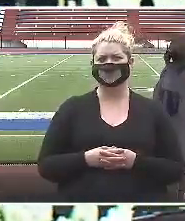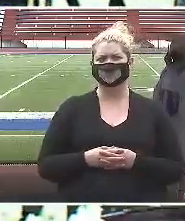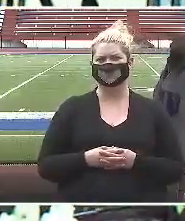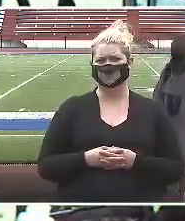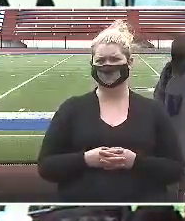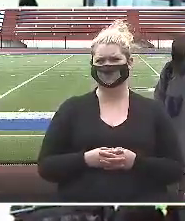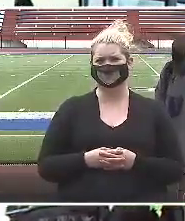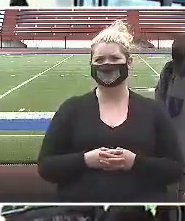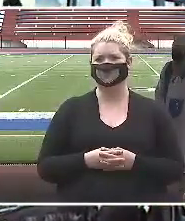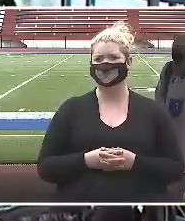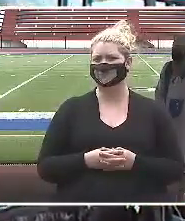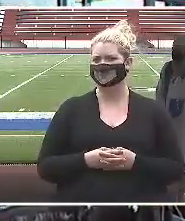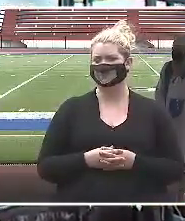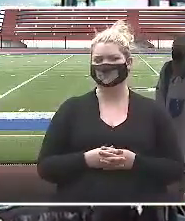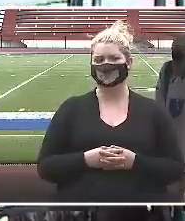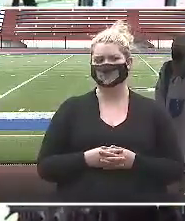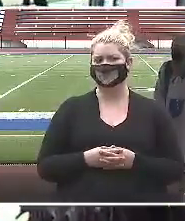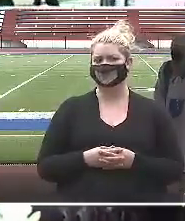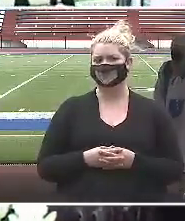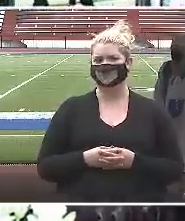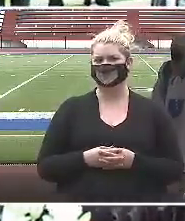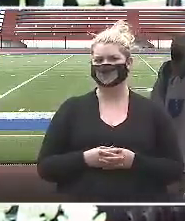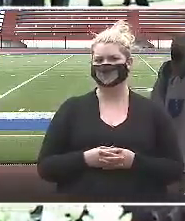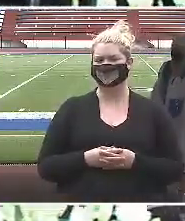Brooke Falconer.